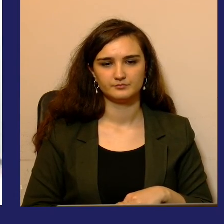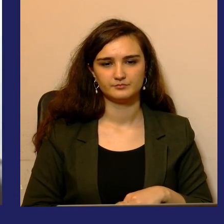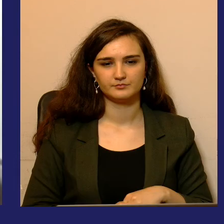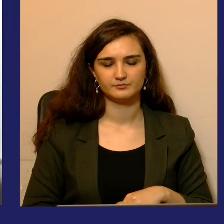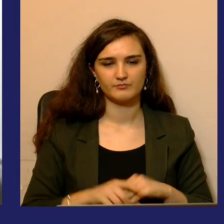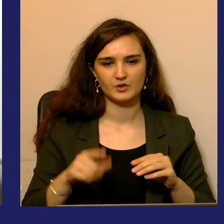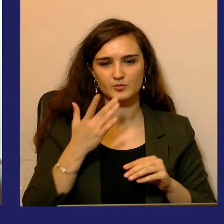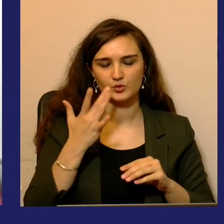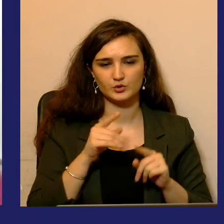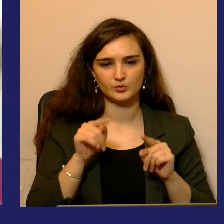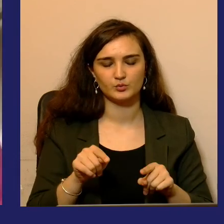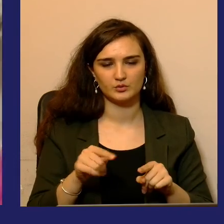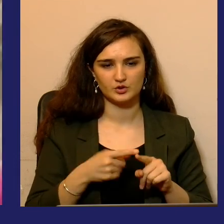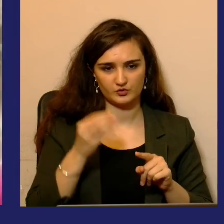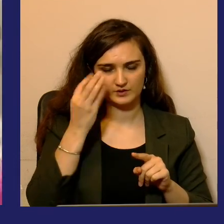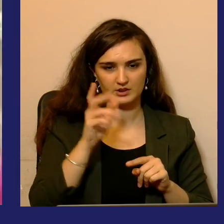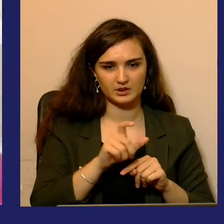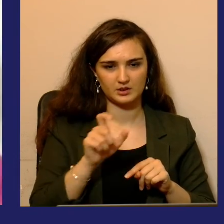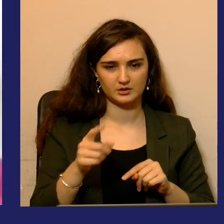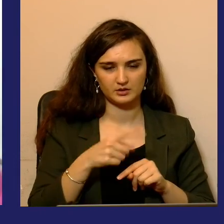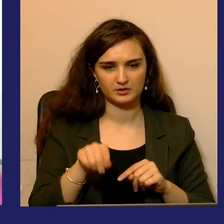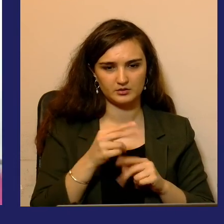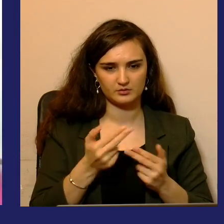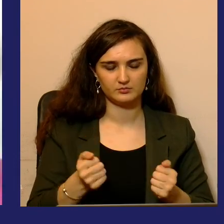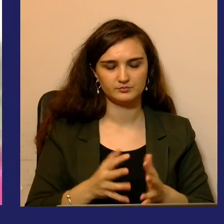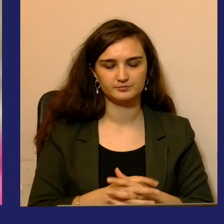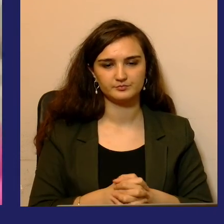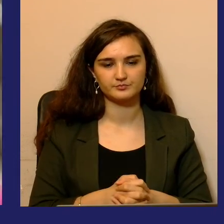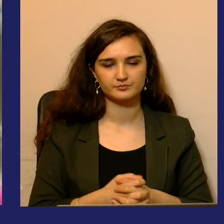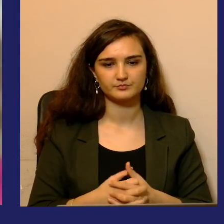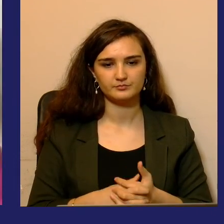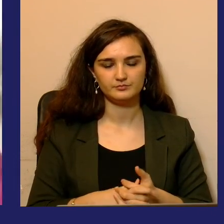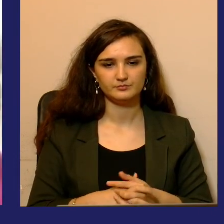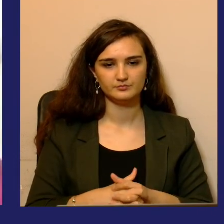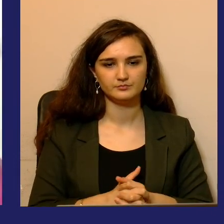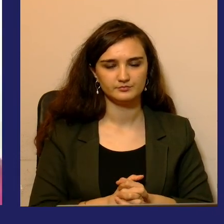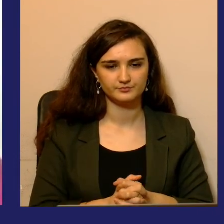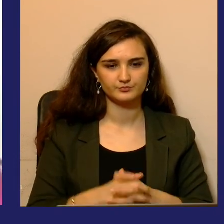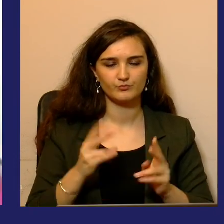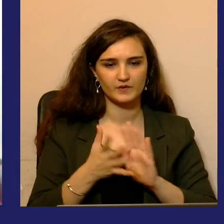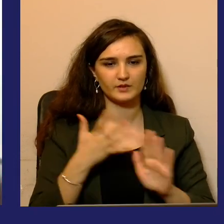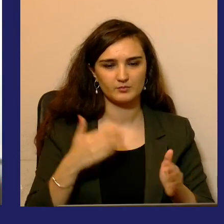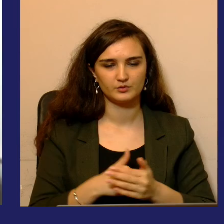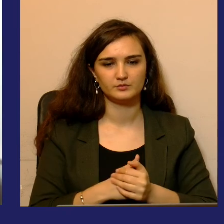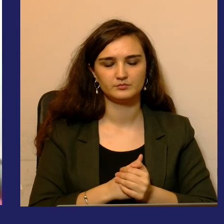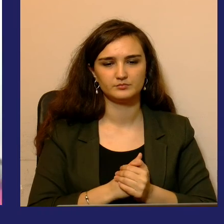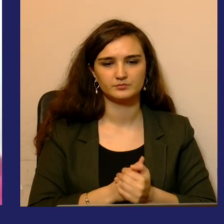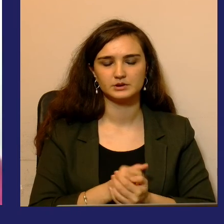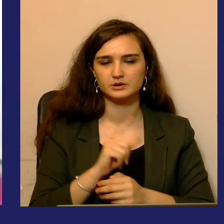that their own behavior caused these terrible voting numbers. So what they should want Morena to